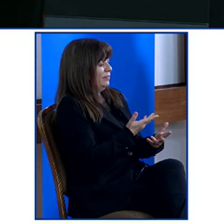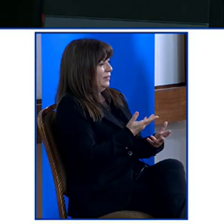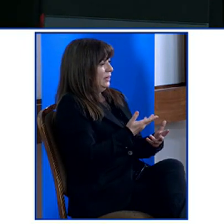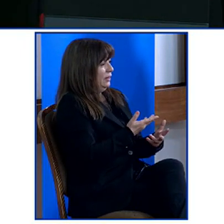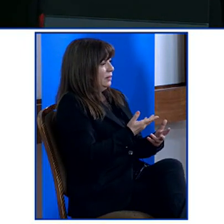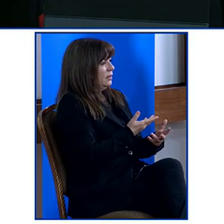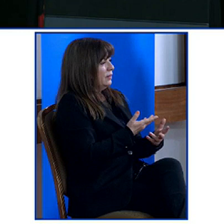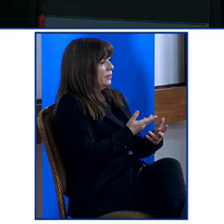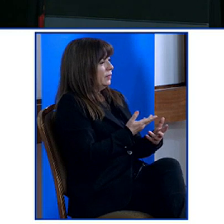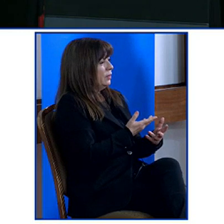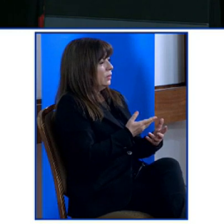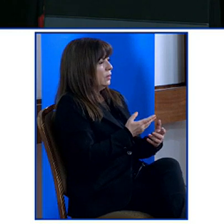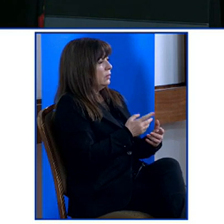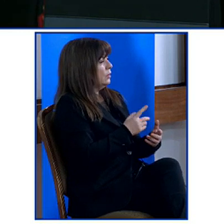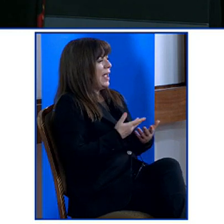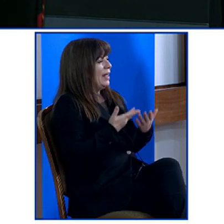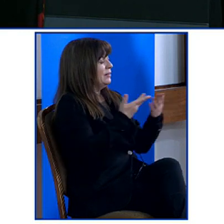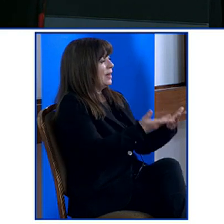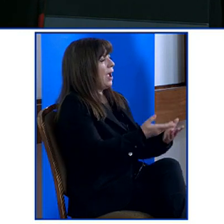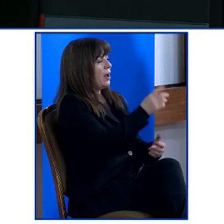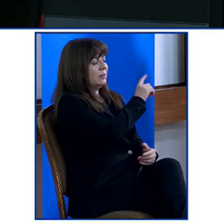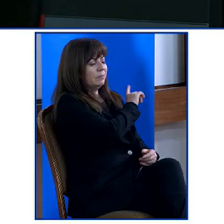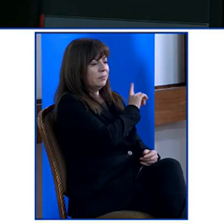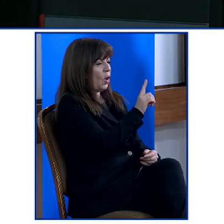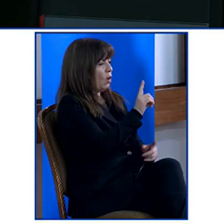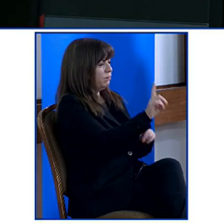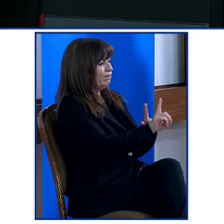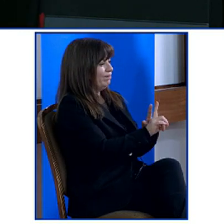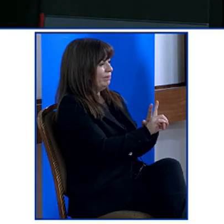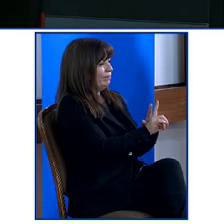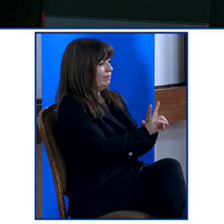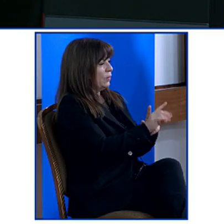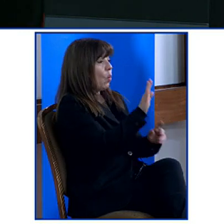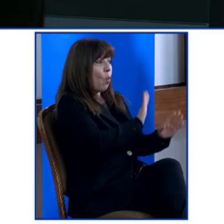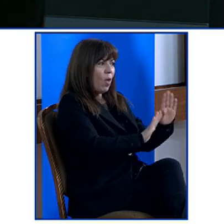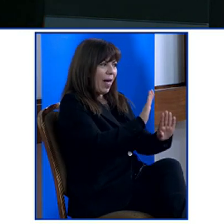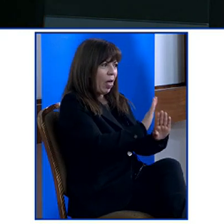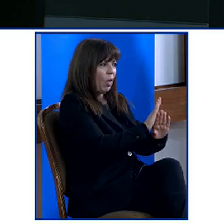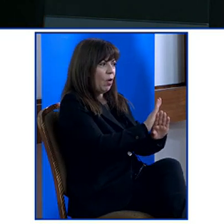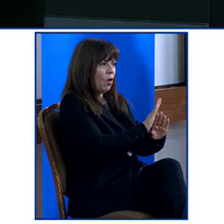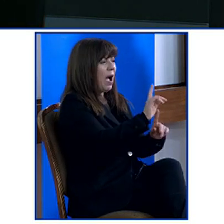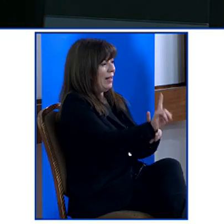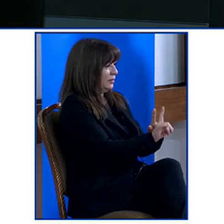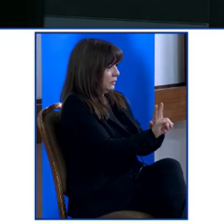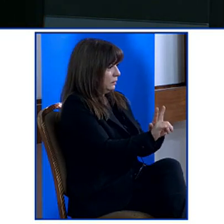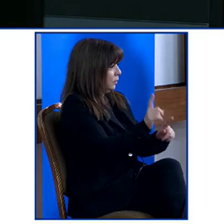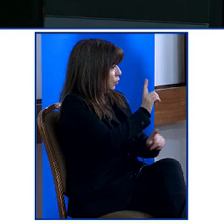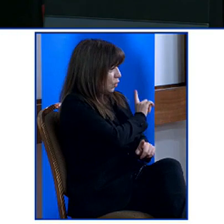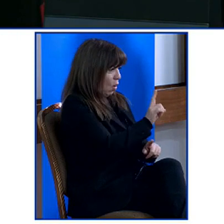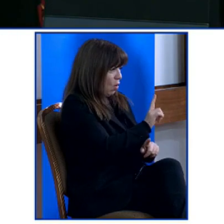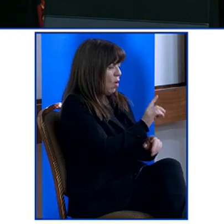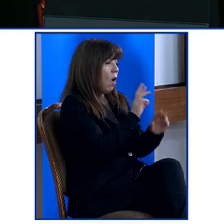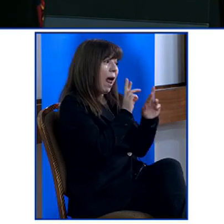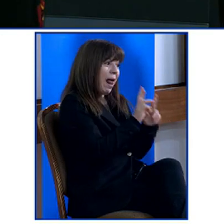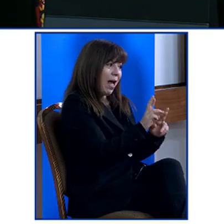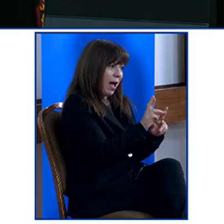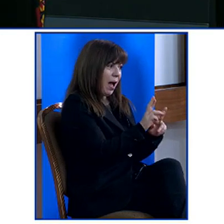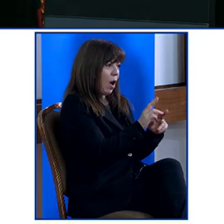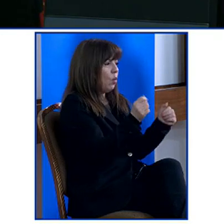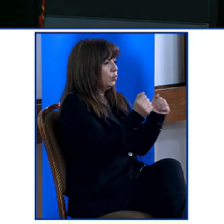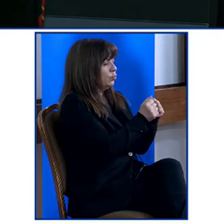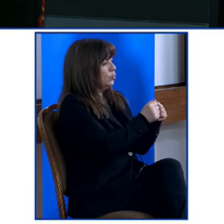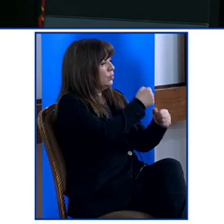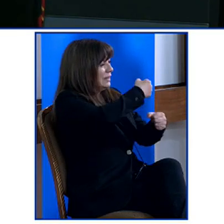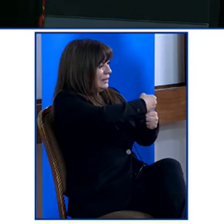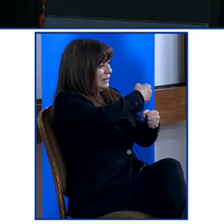to reduce the need for it. Therefore, alongside the necessary work of keeping people well, helping people